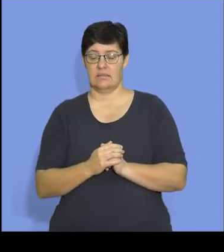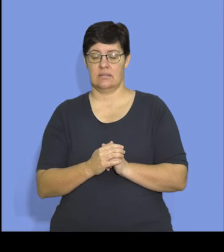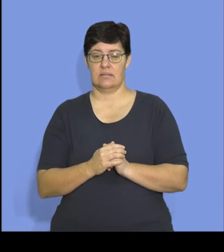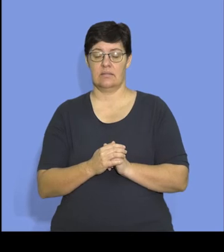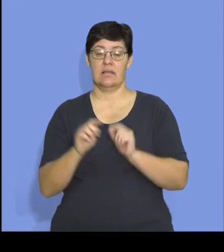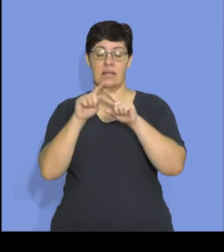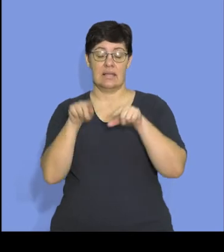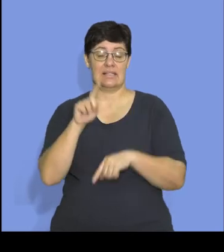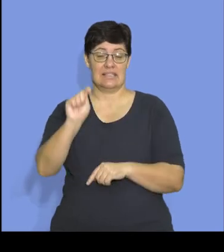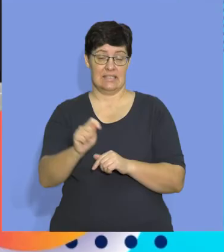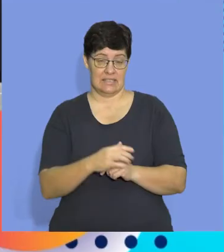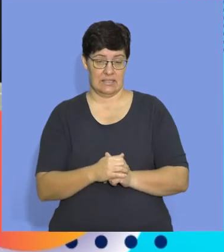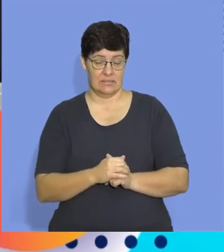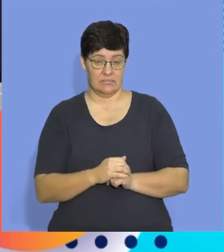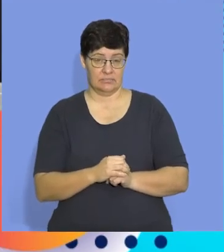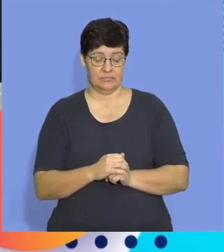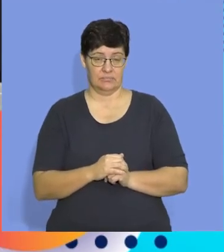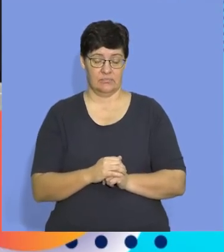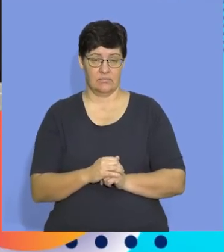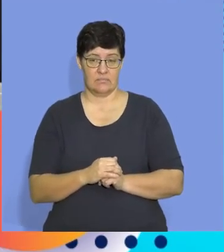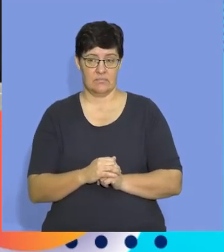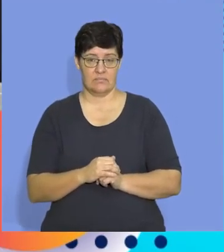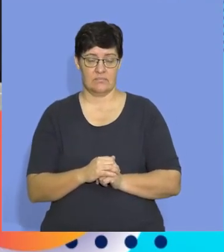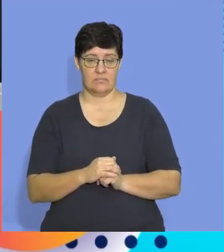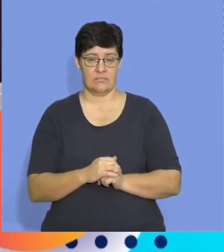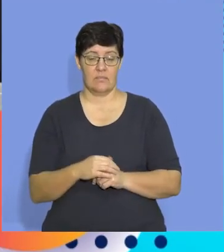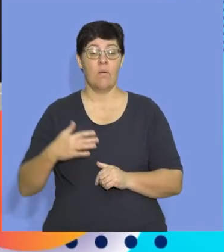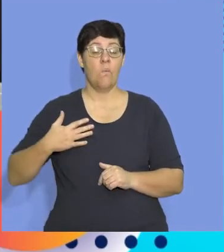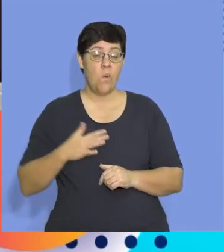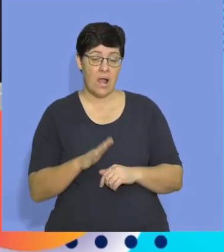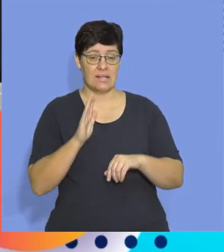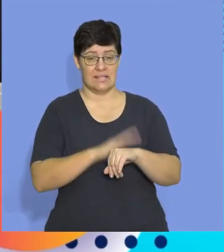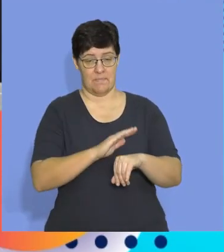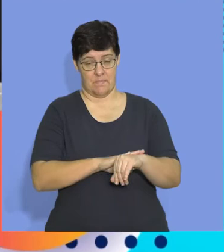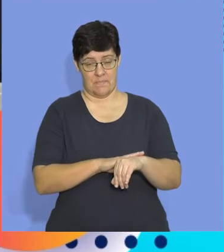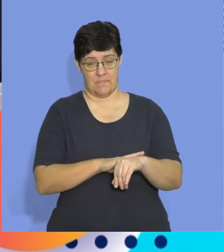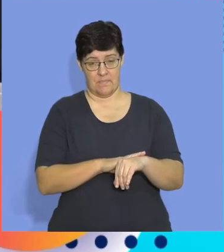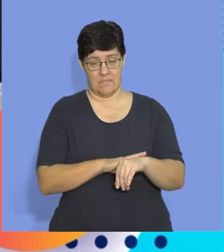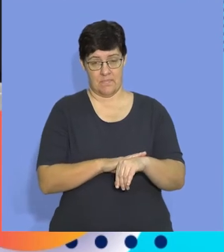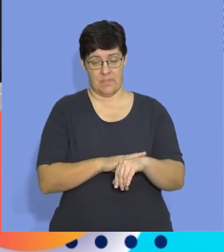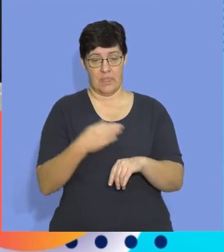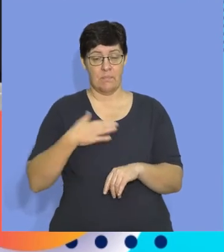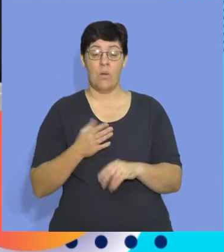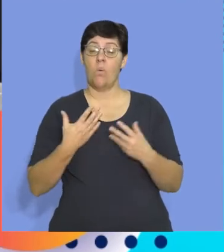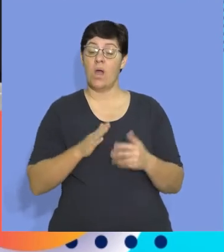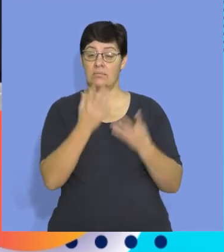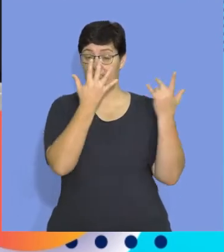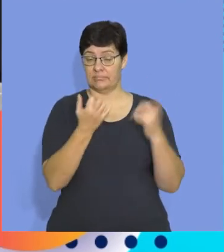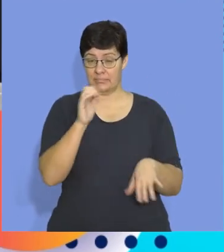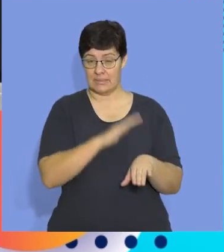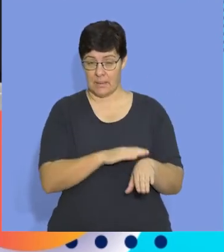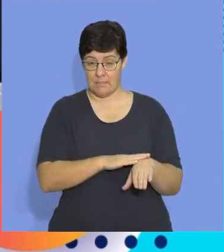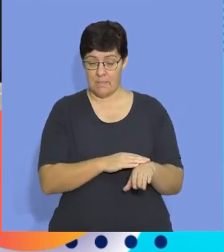At this point, I need to calculate time. If I calculate time and I get